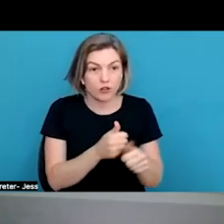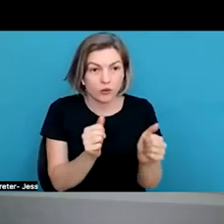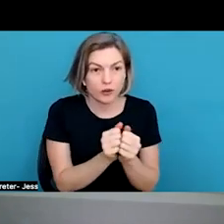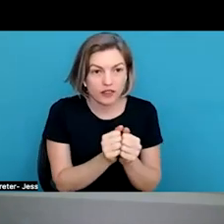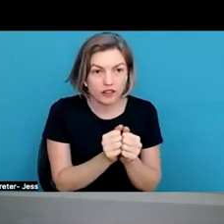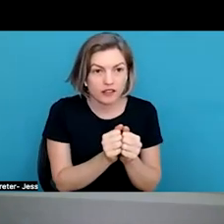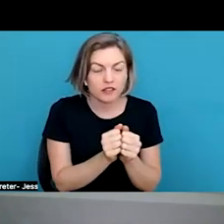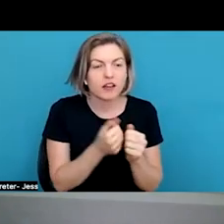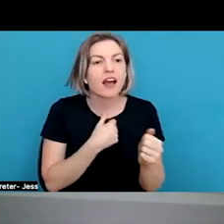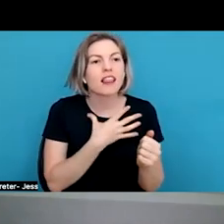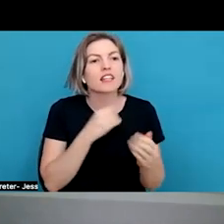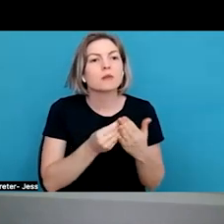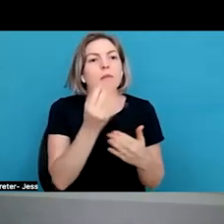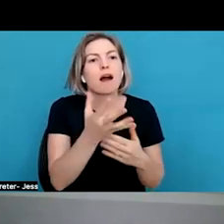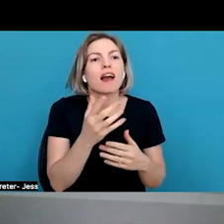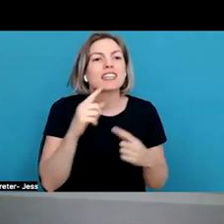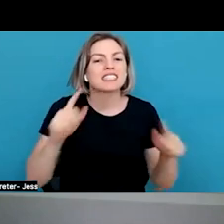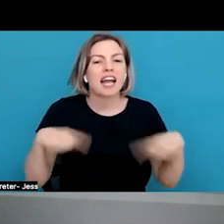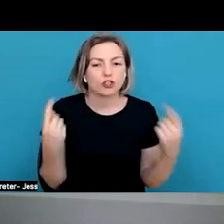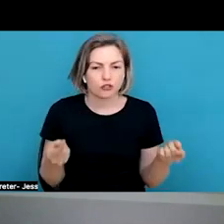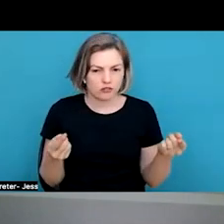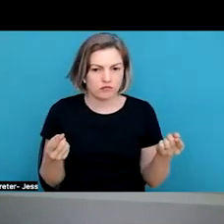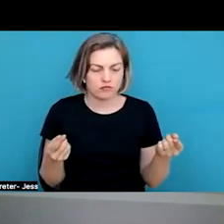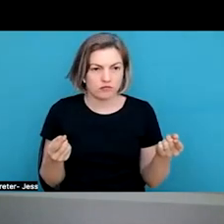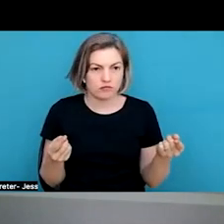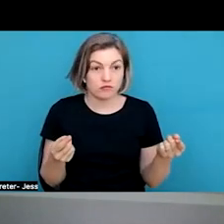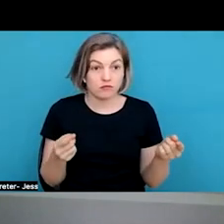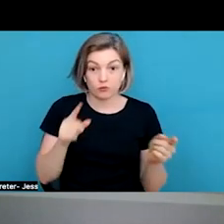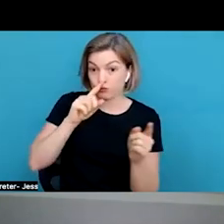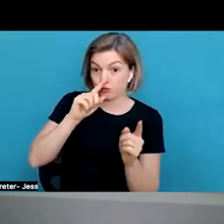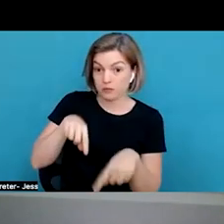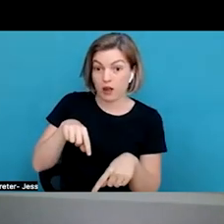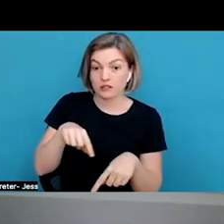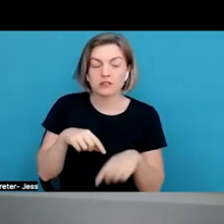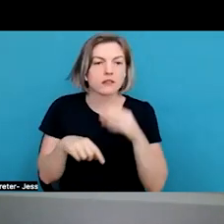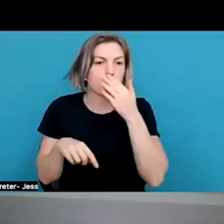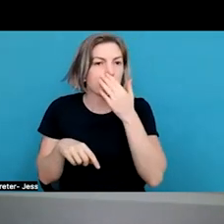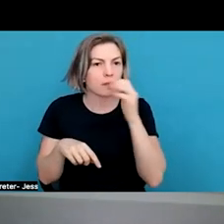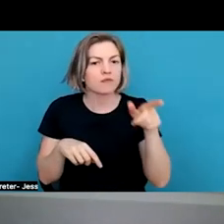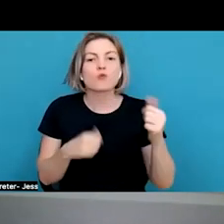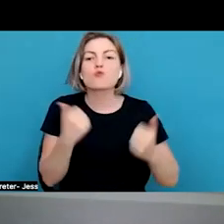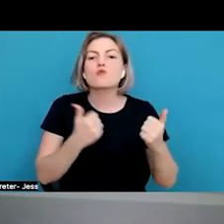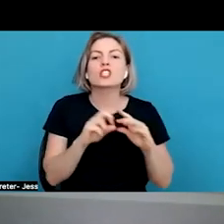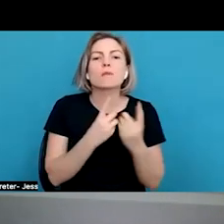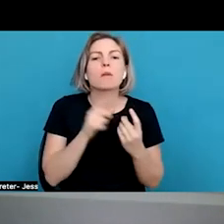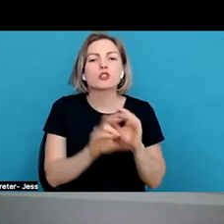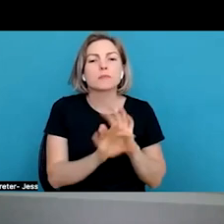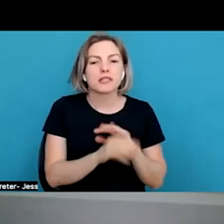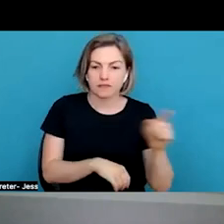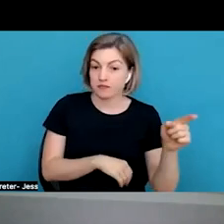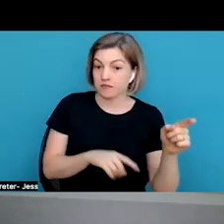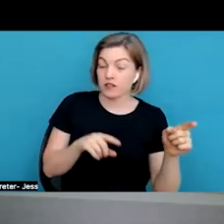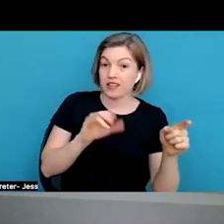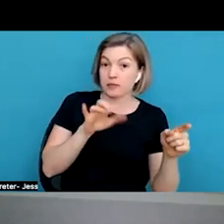like to buy tires. And the response was, what department should I pick? And the response